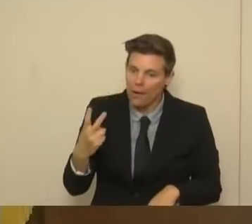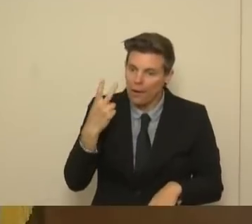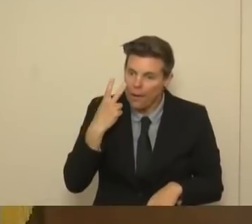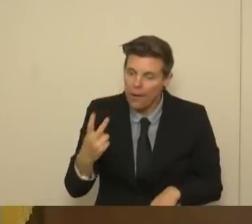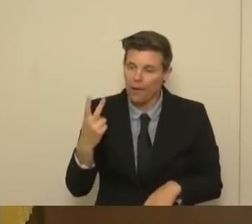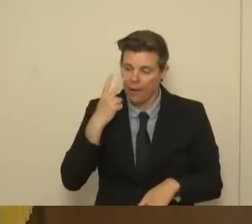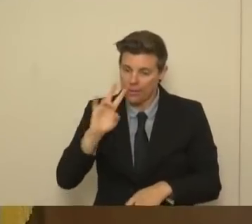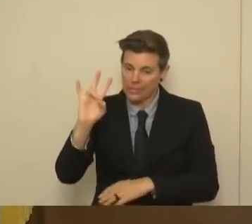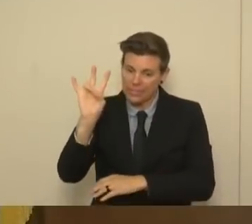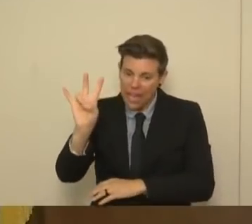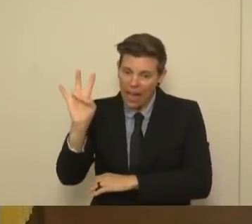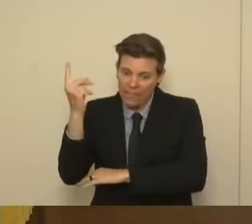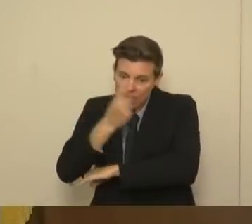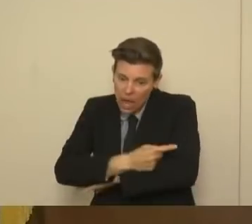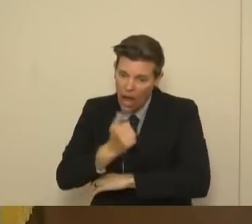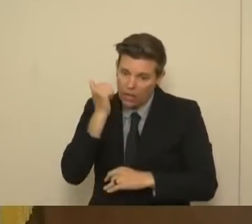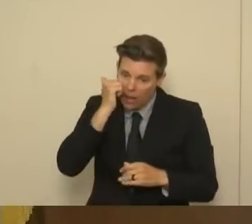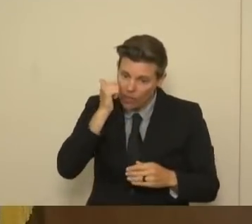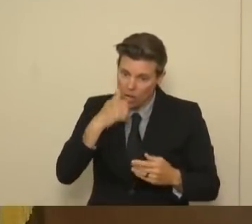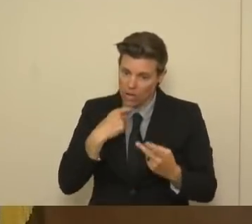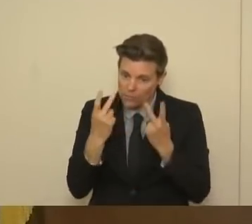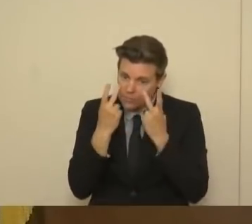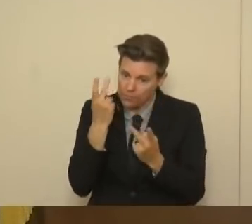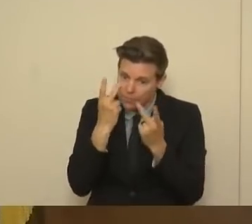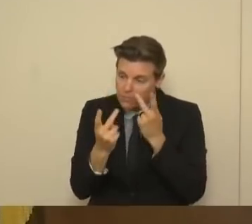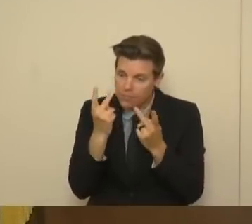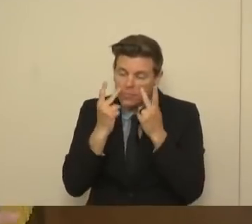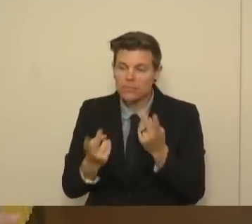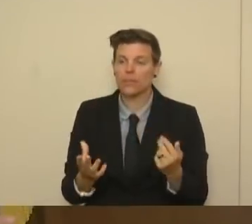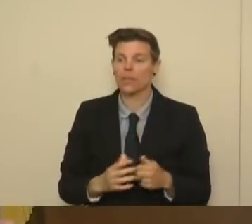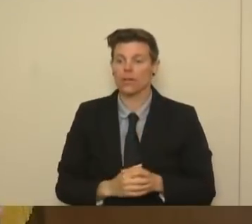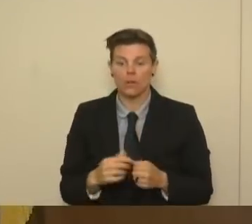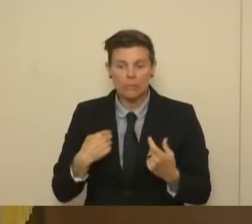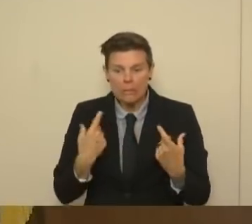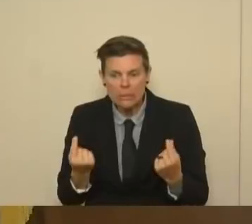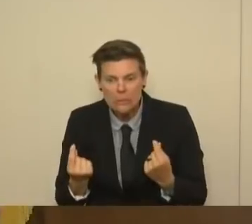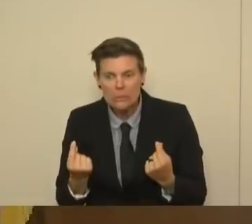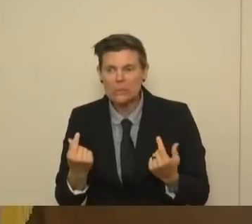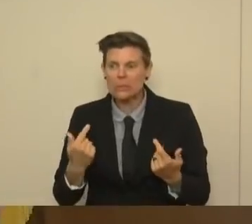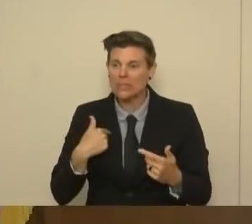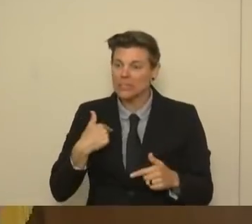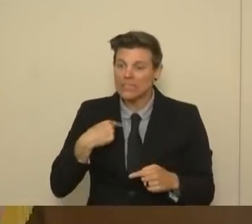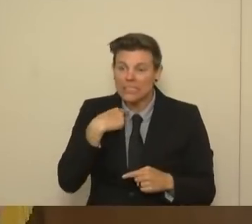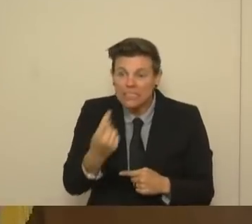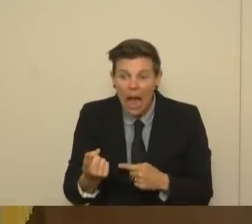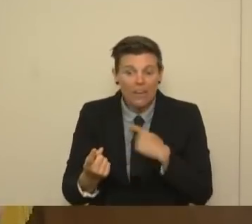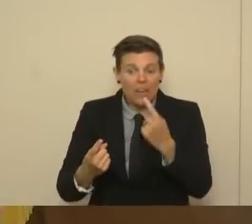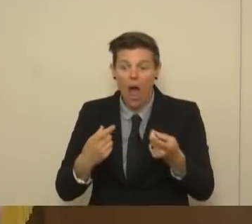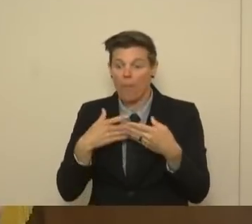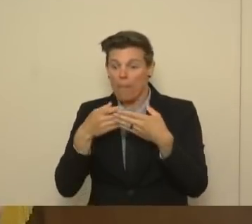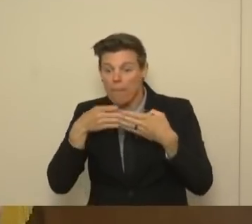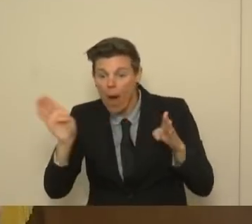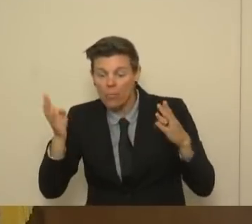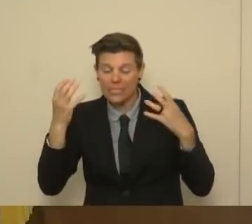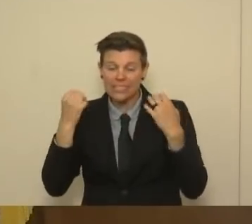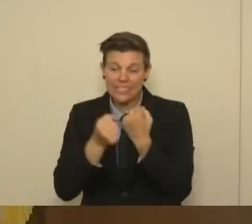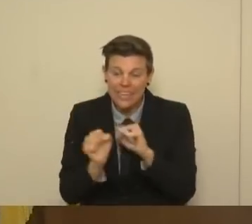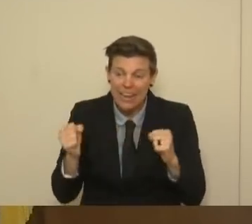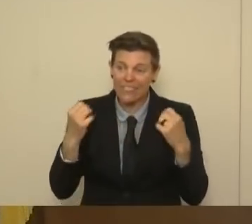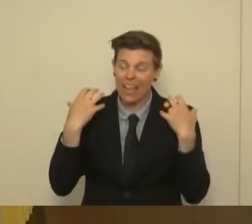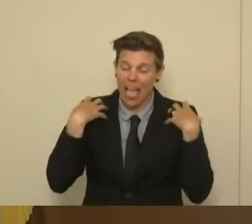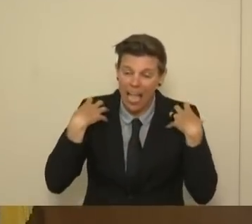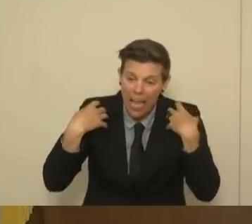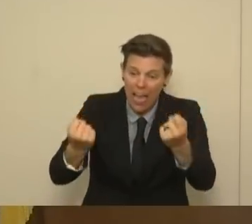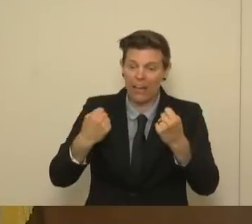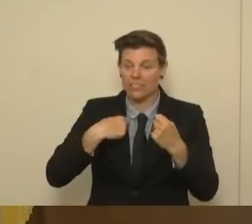week, knowing that you have nothing really you can do except these public safety issues and public health issues. Thank you, New Mexico.